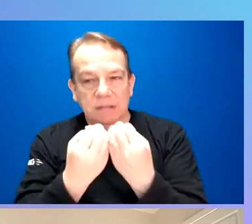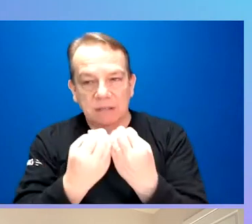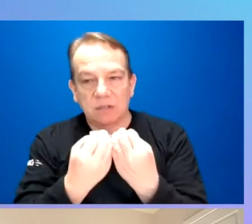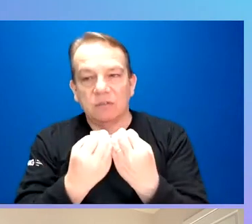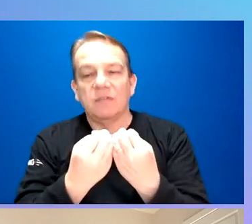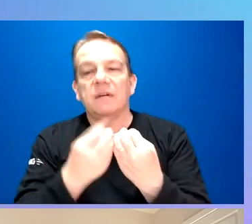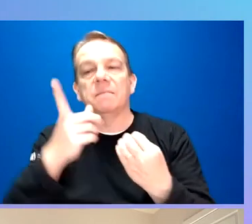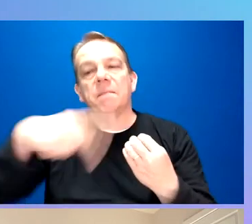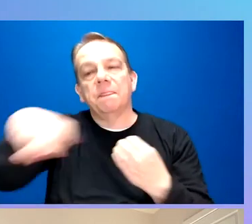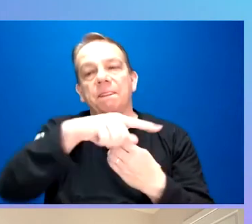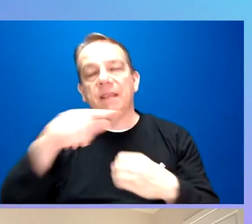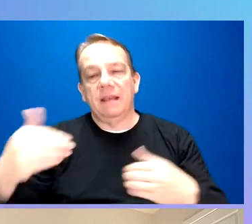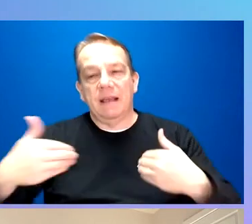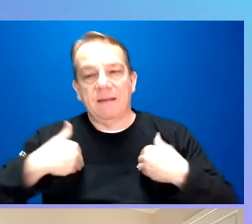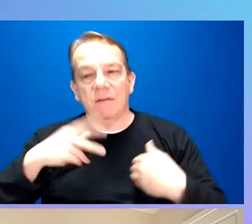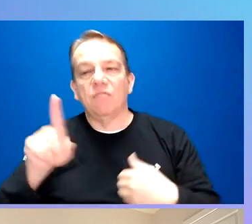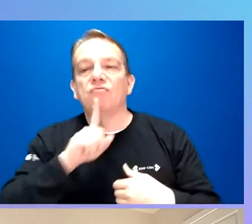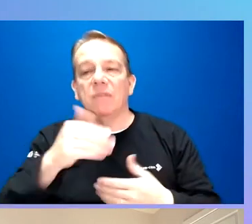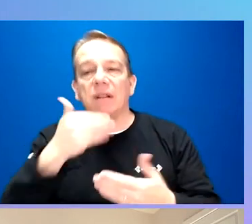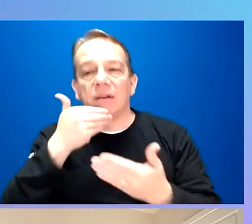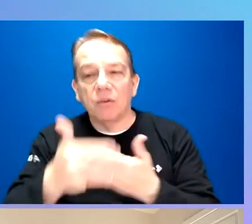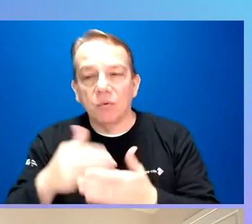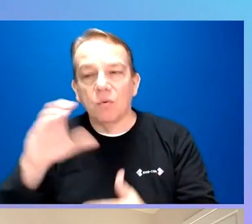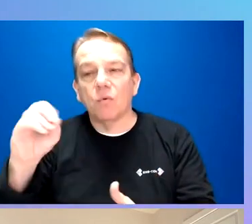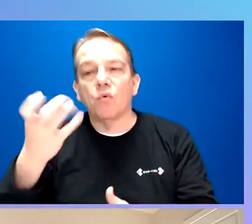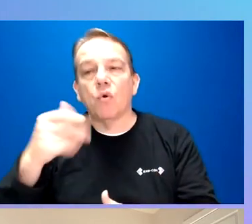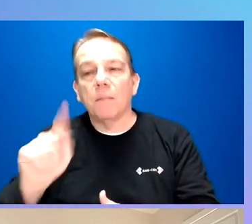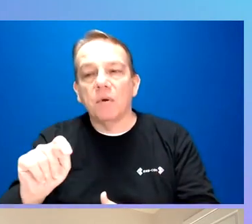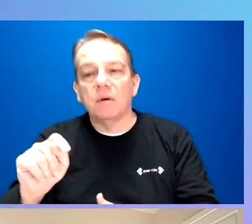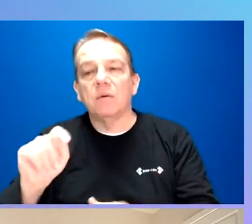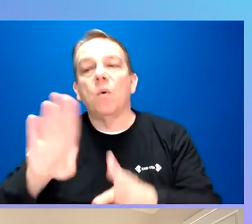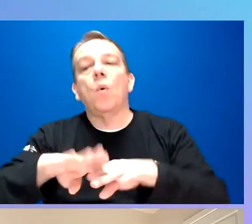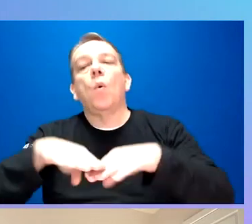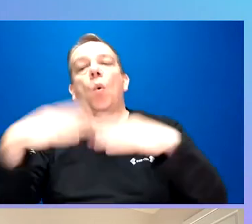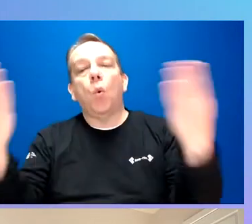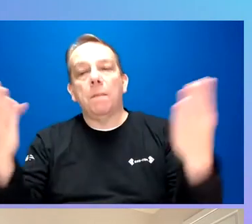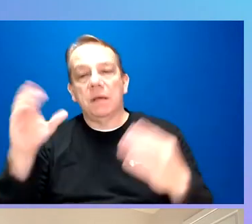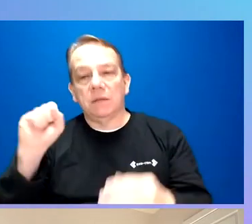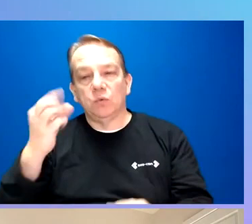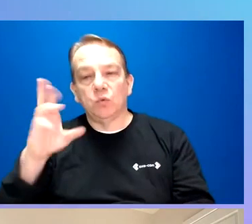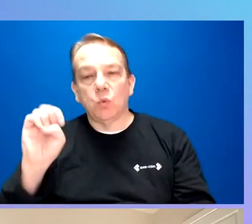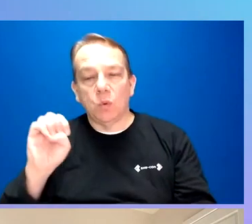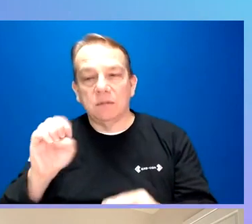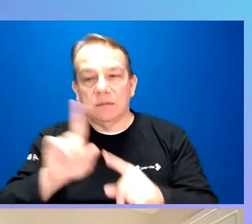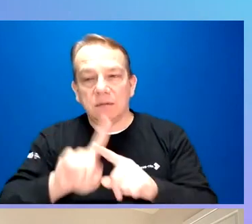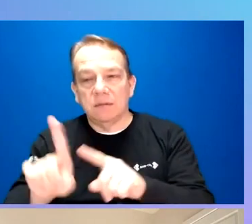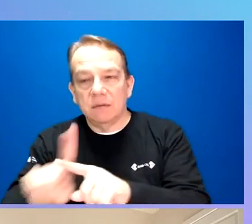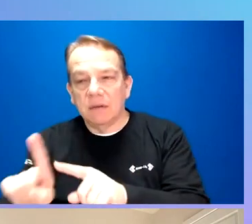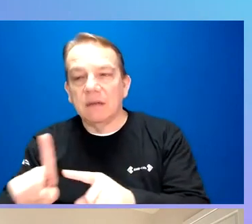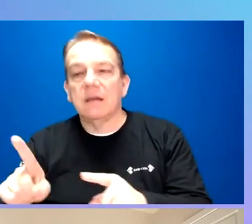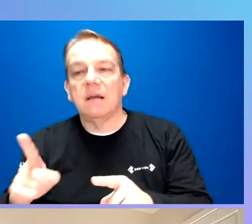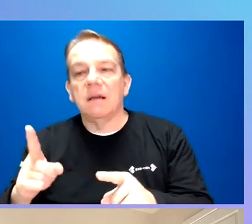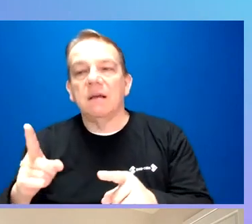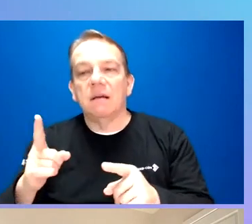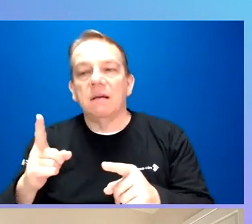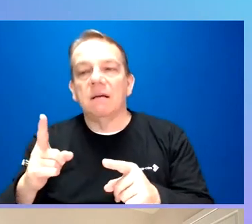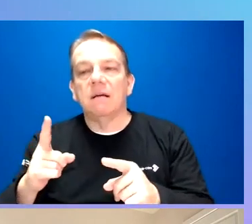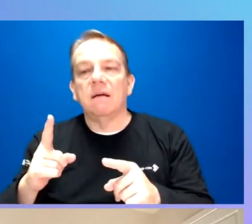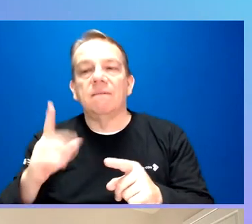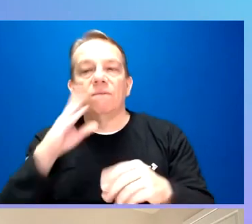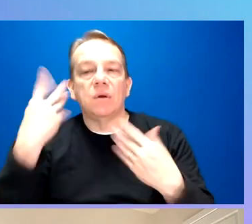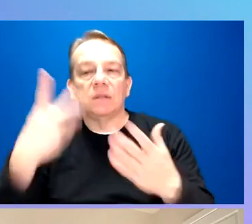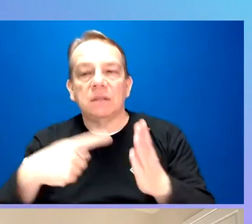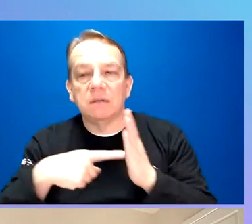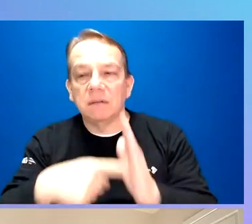They have a really good a collection of open source repository, which has n number of